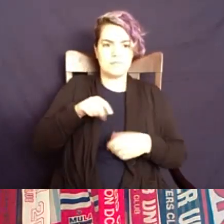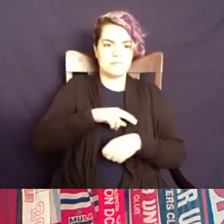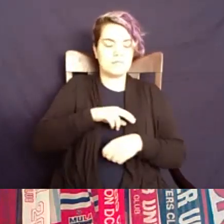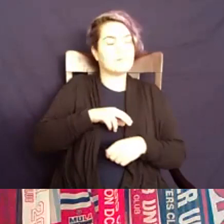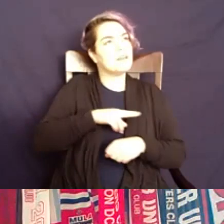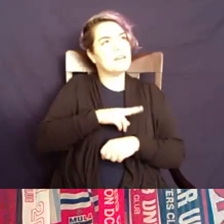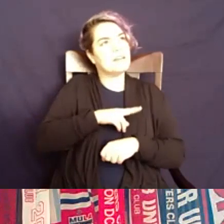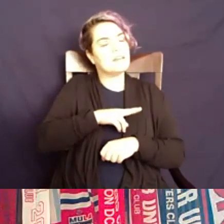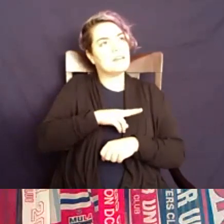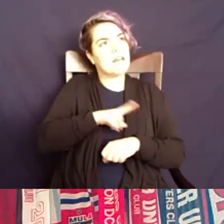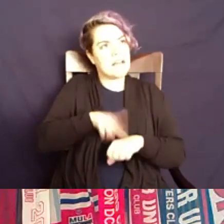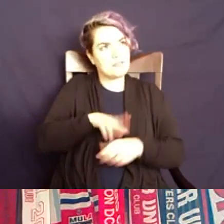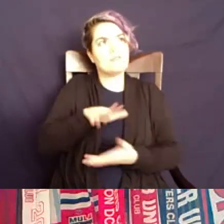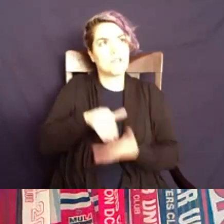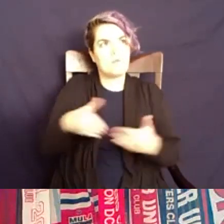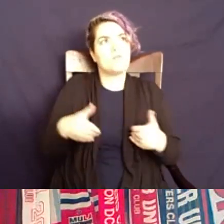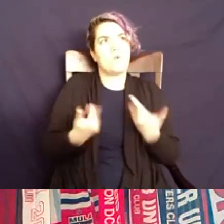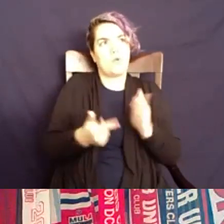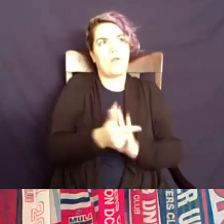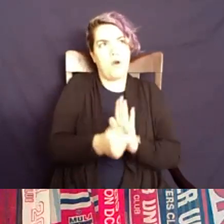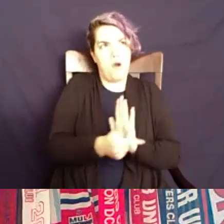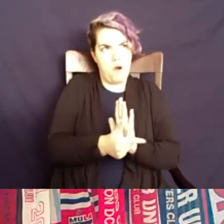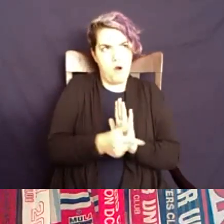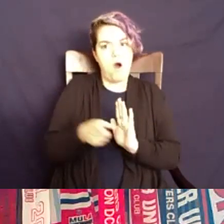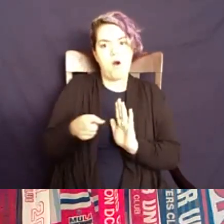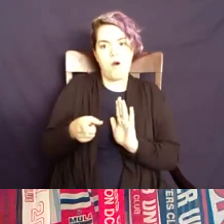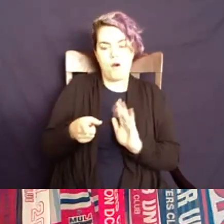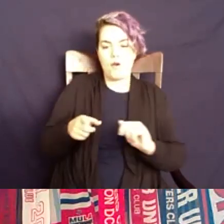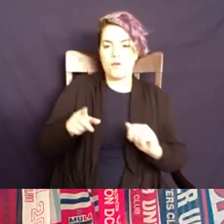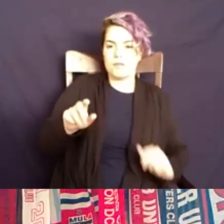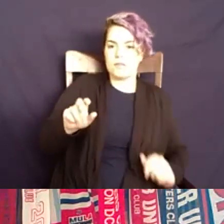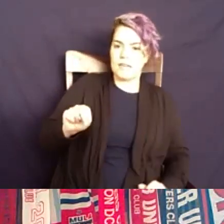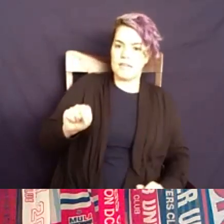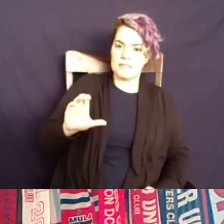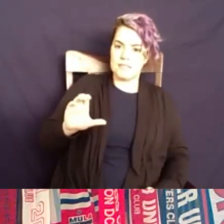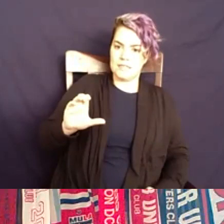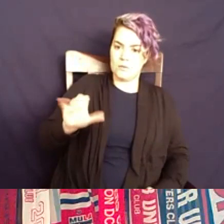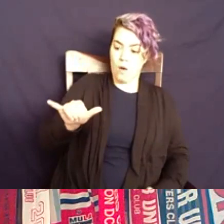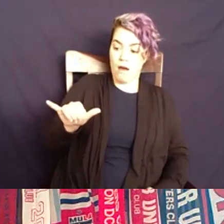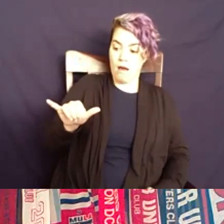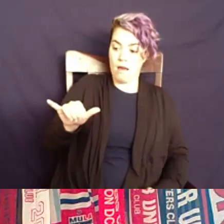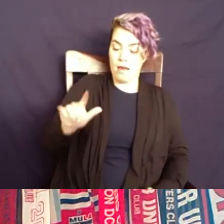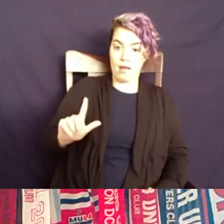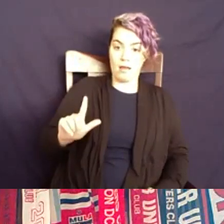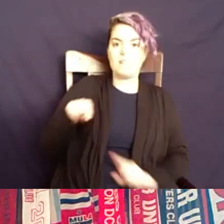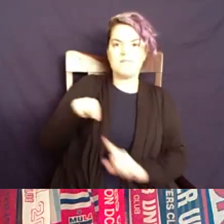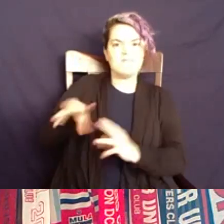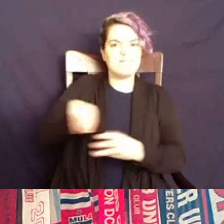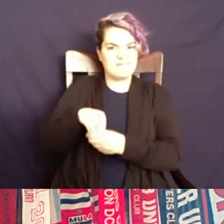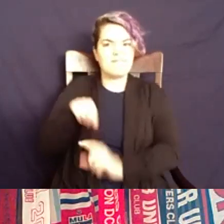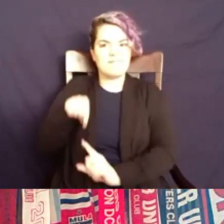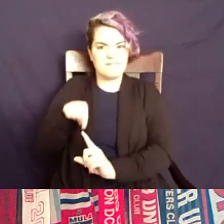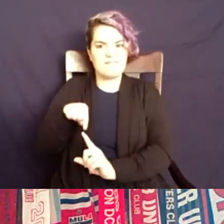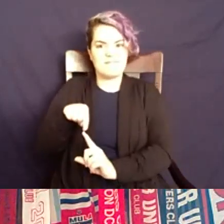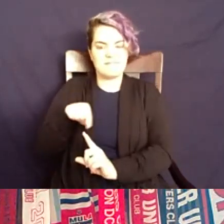Center for Youth Law actually is involved in a number of kids cases, including that Flores litigation that has been going on for